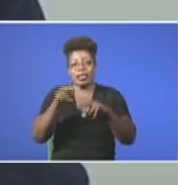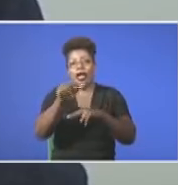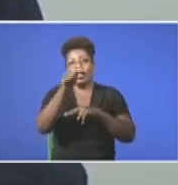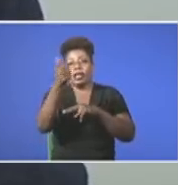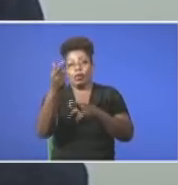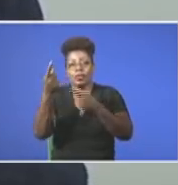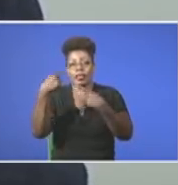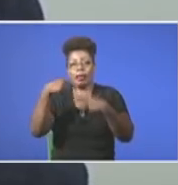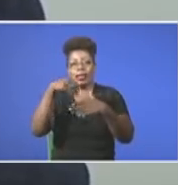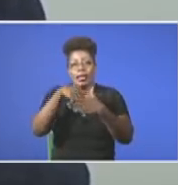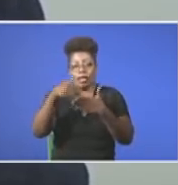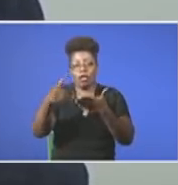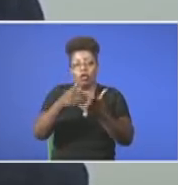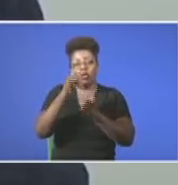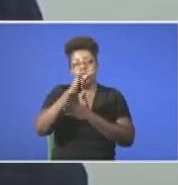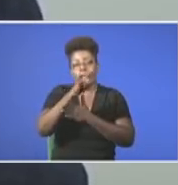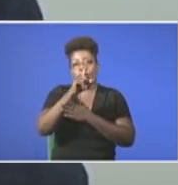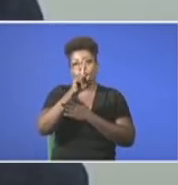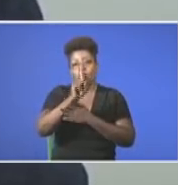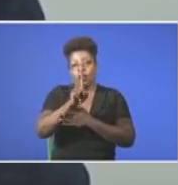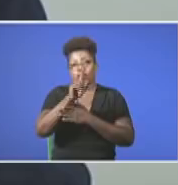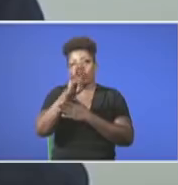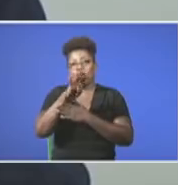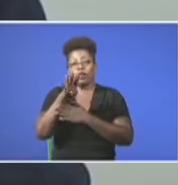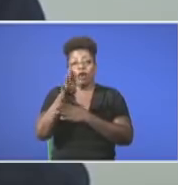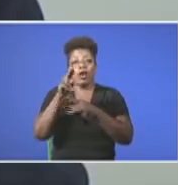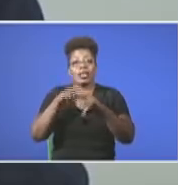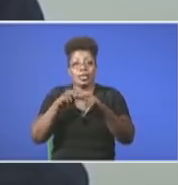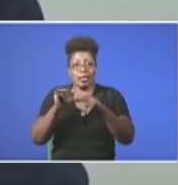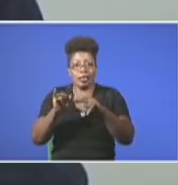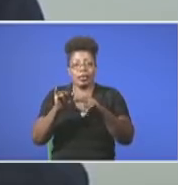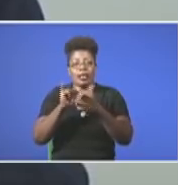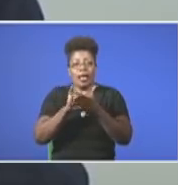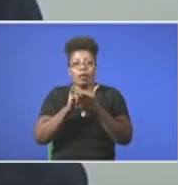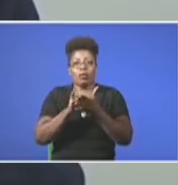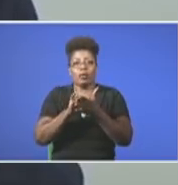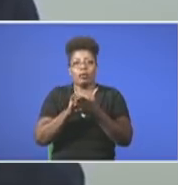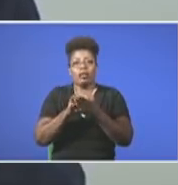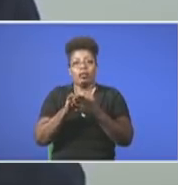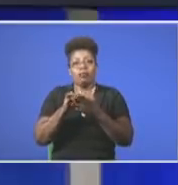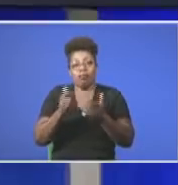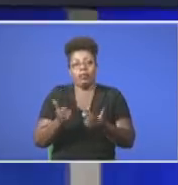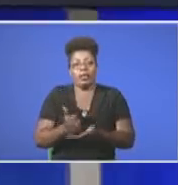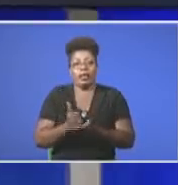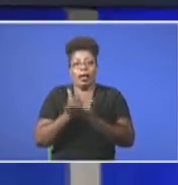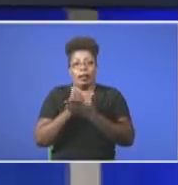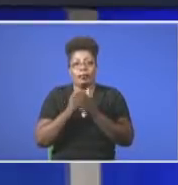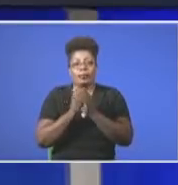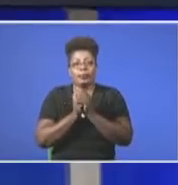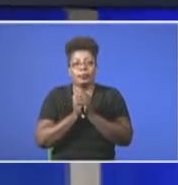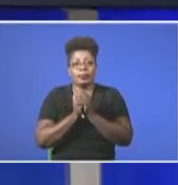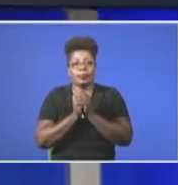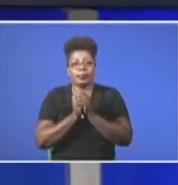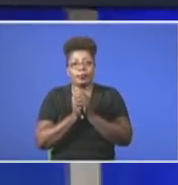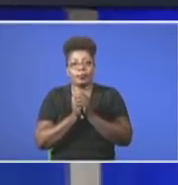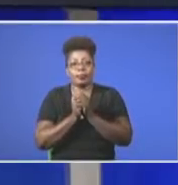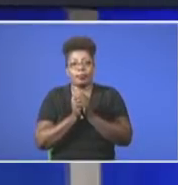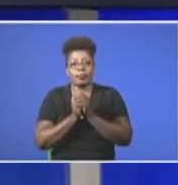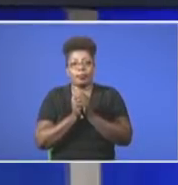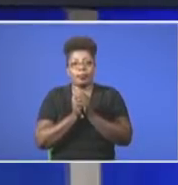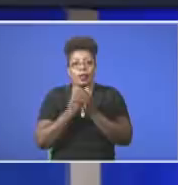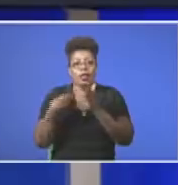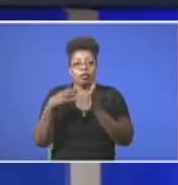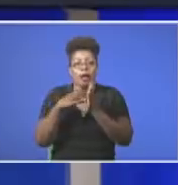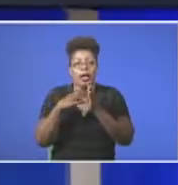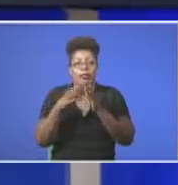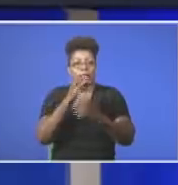seats, and we know that this will provide a tremendous relief to the system. Now to news from the crime beat.